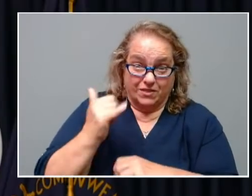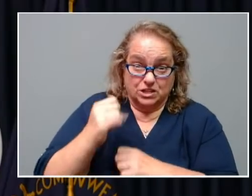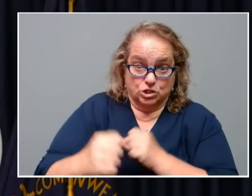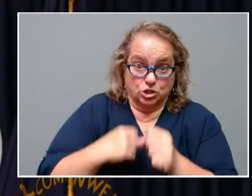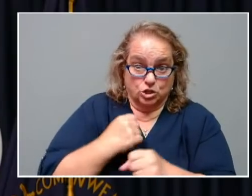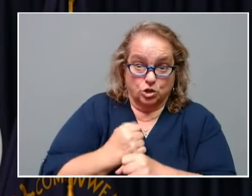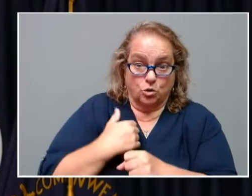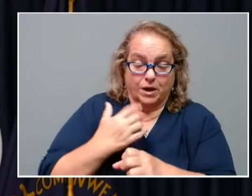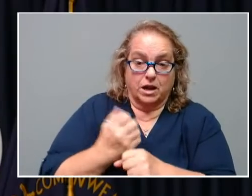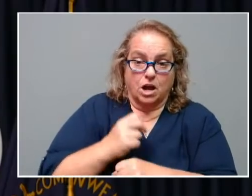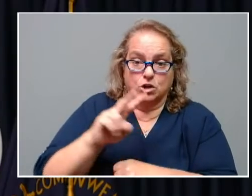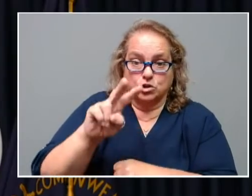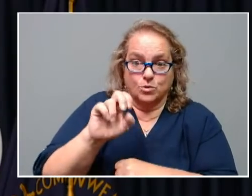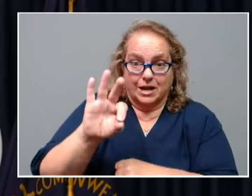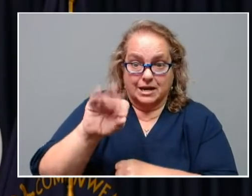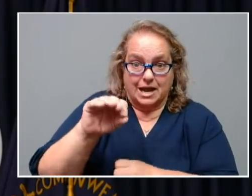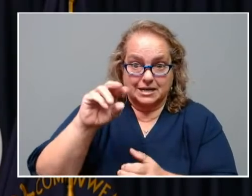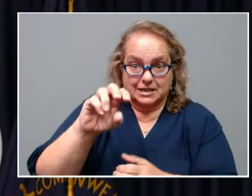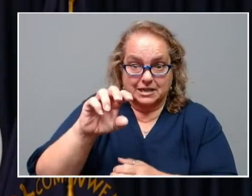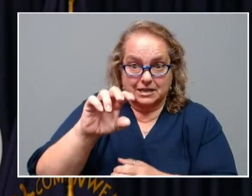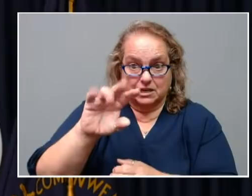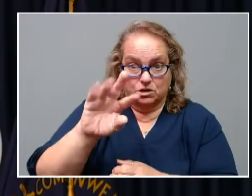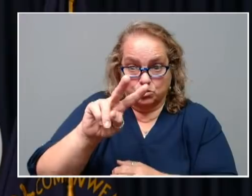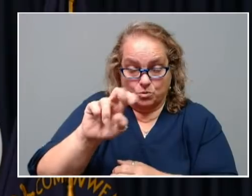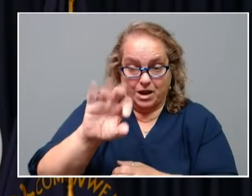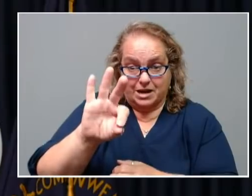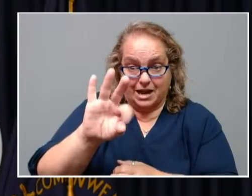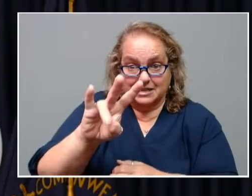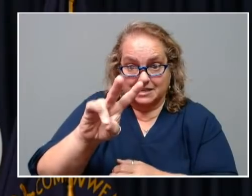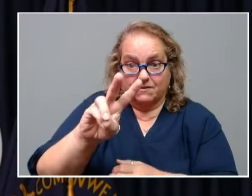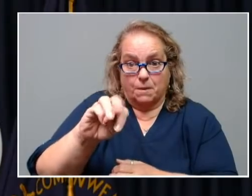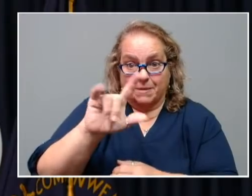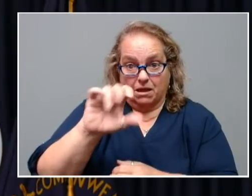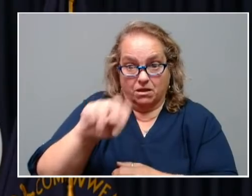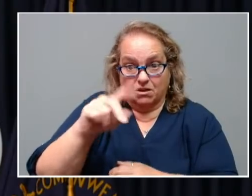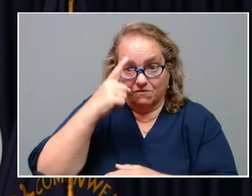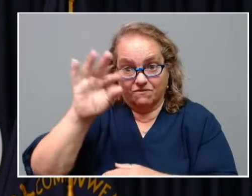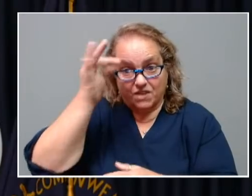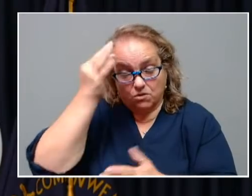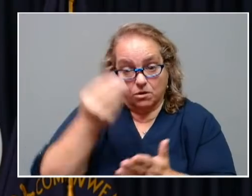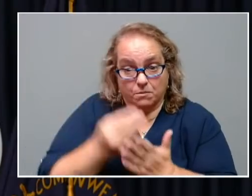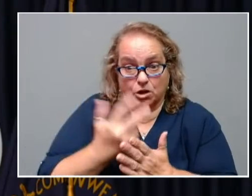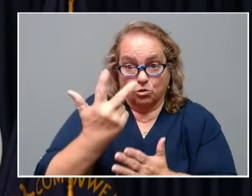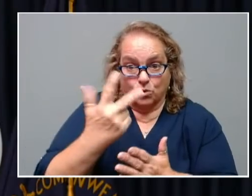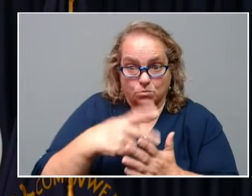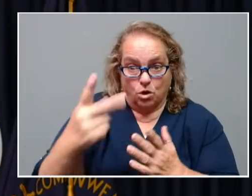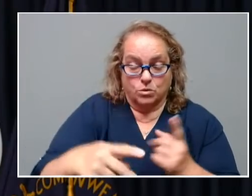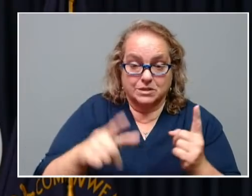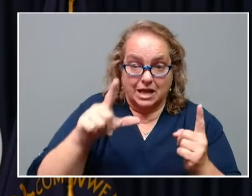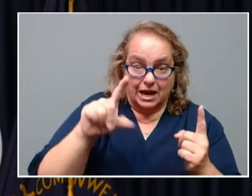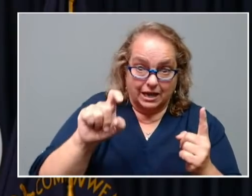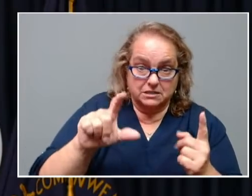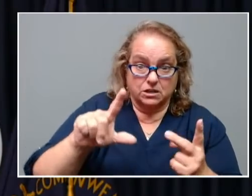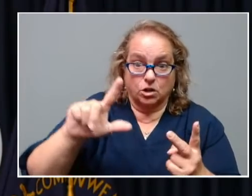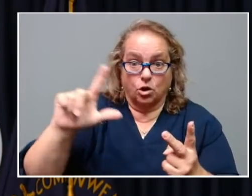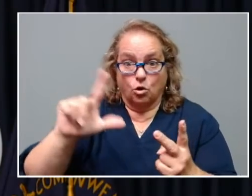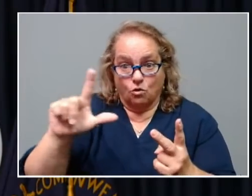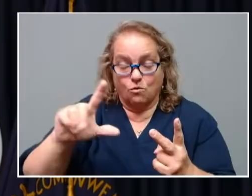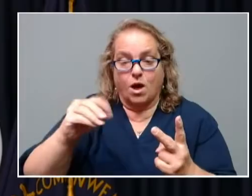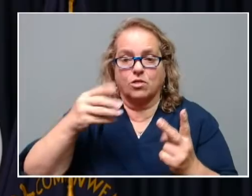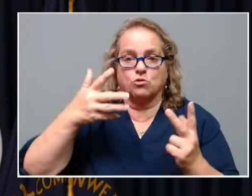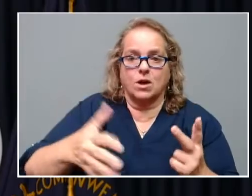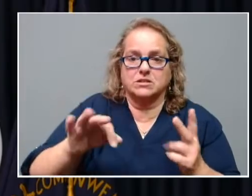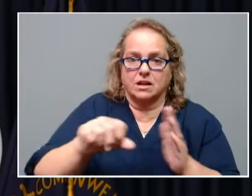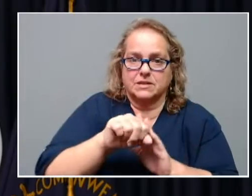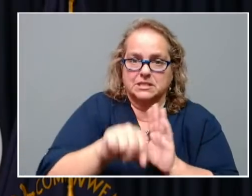in federal funds. And there are 3 programs there, one in Lexington, one in Louisville, and one for the rest of the state. Louisville